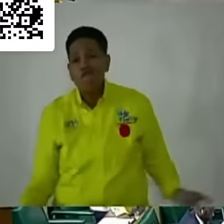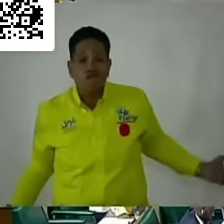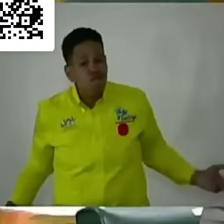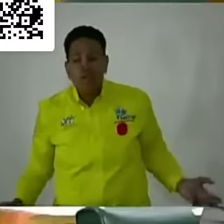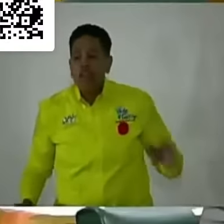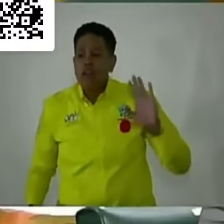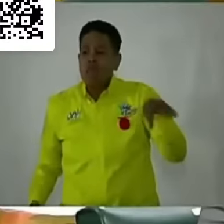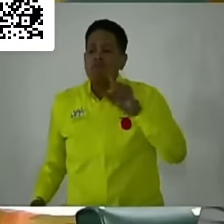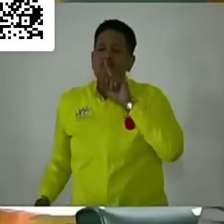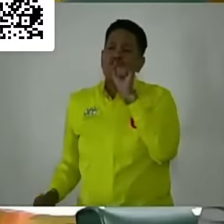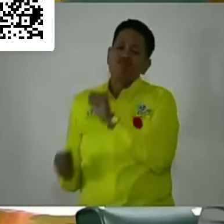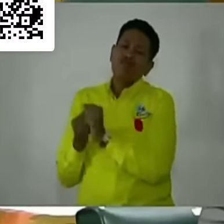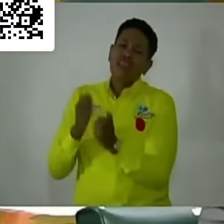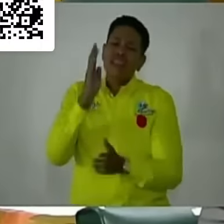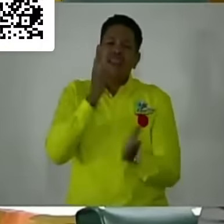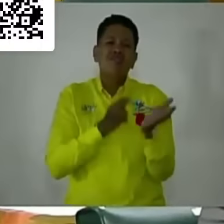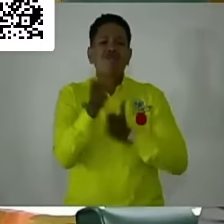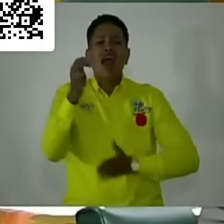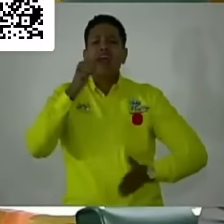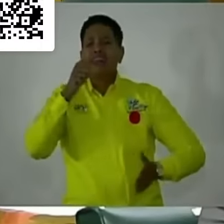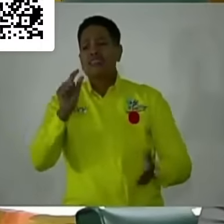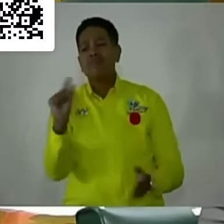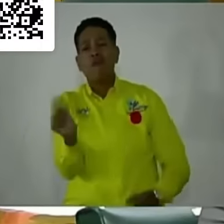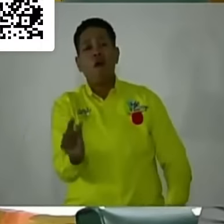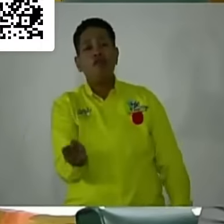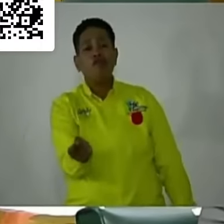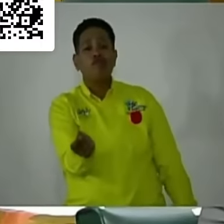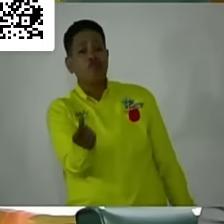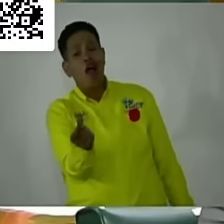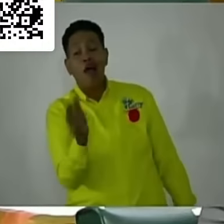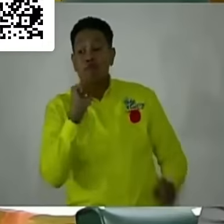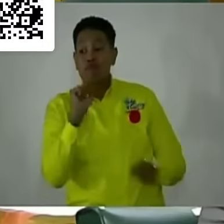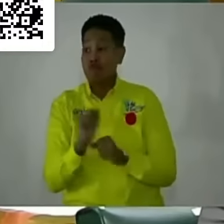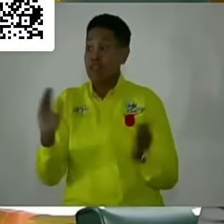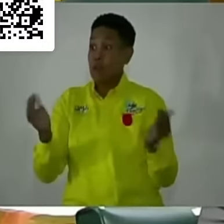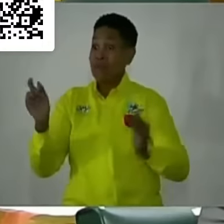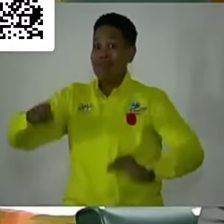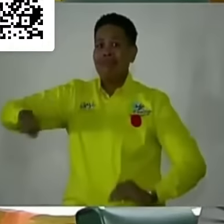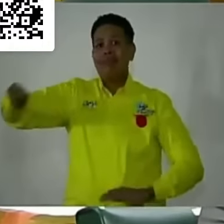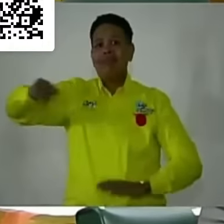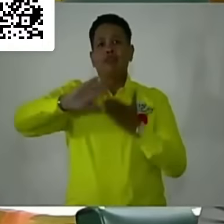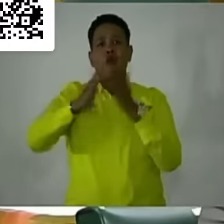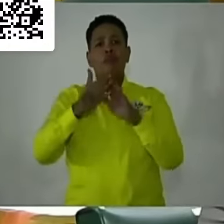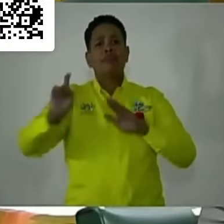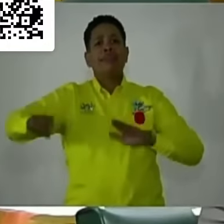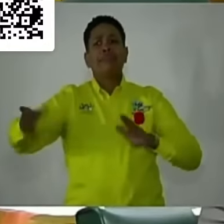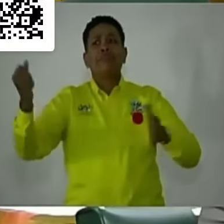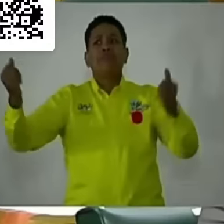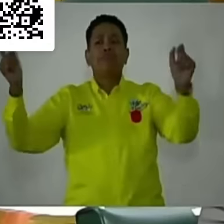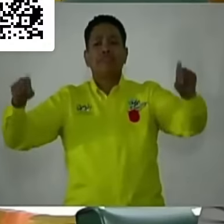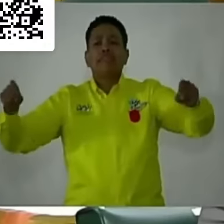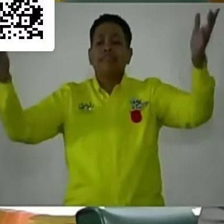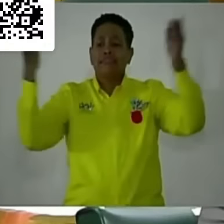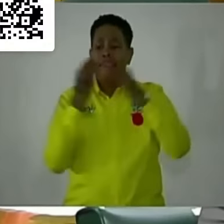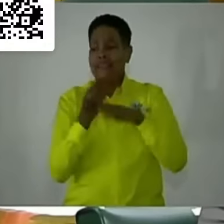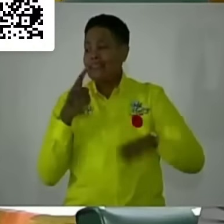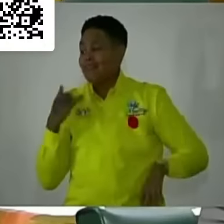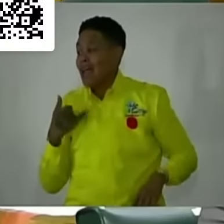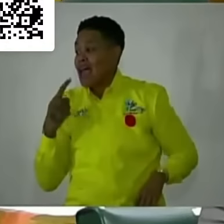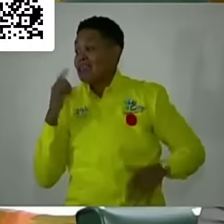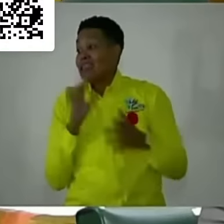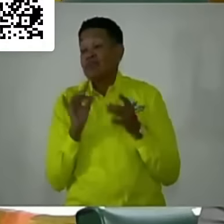It's quite frankly inconsequential relative to the needs of these constituencies. And if I